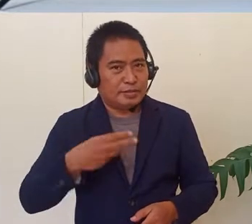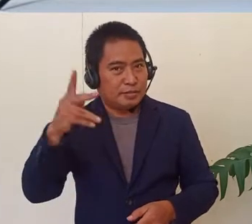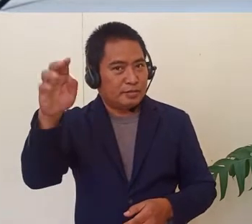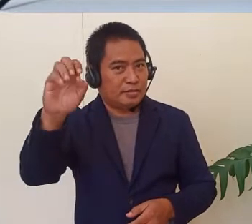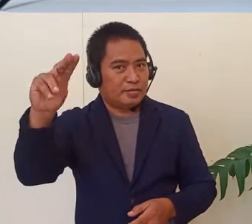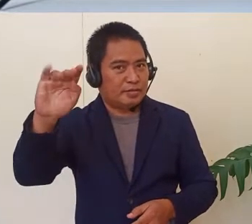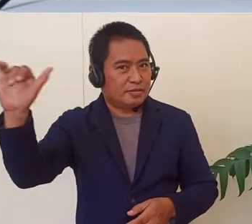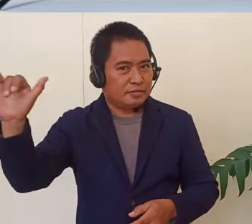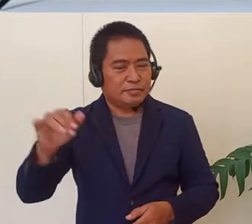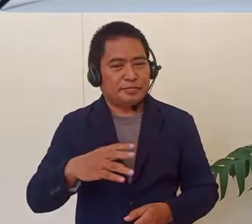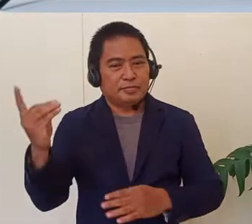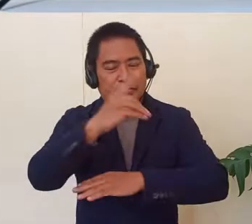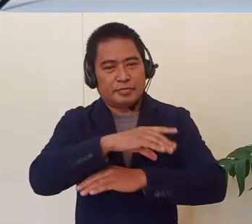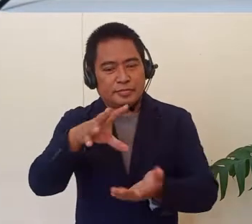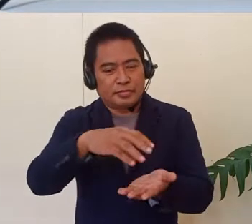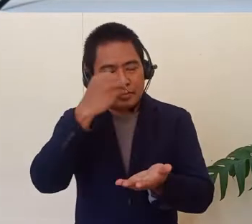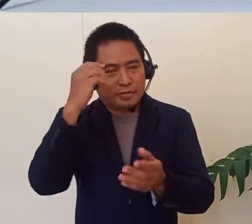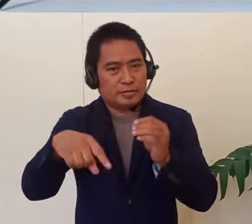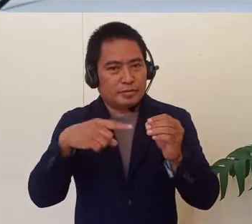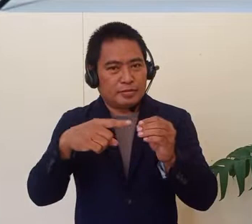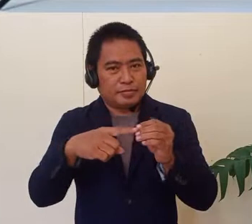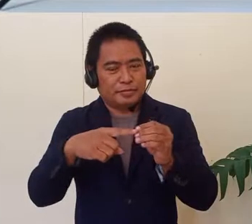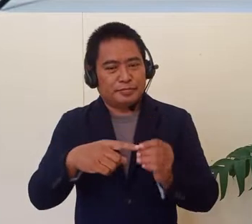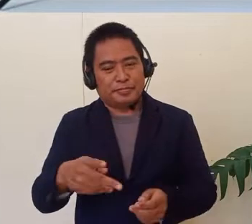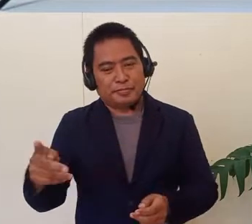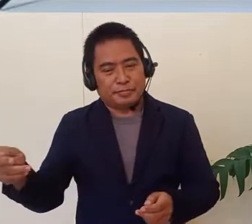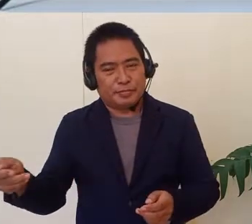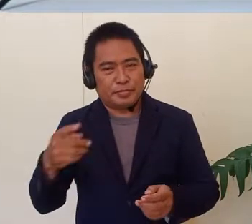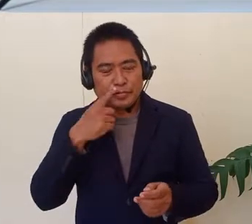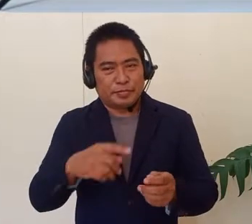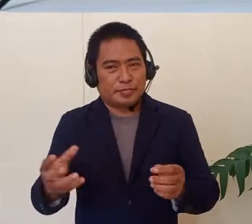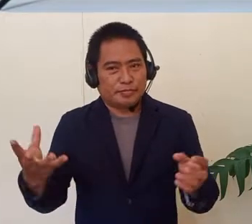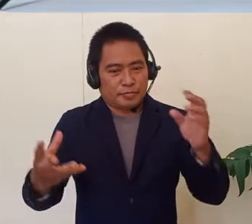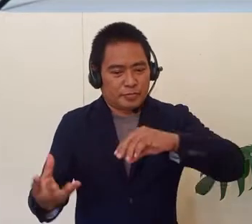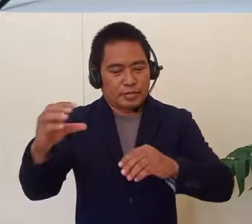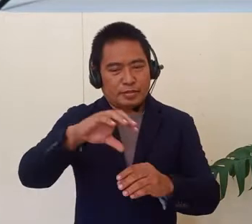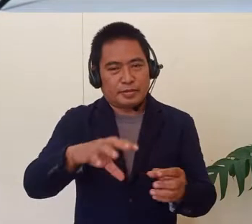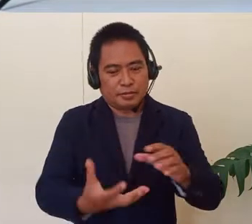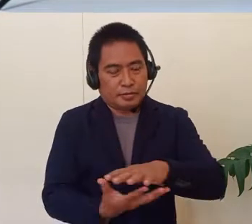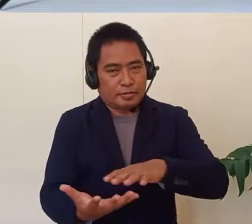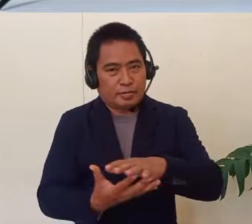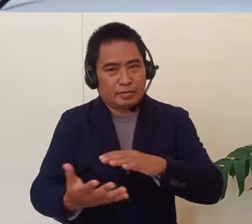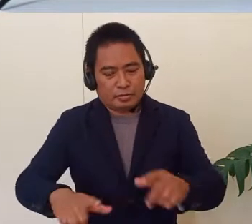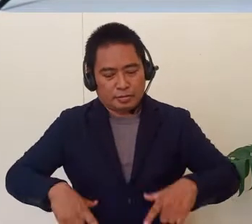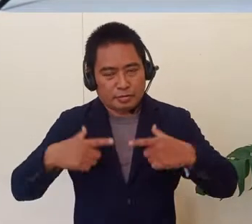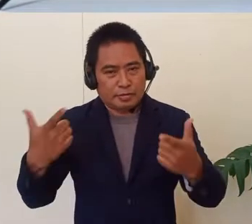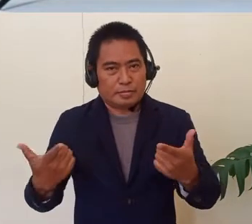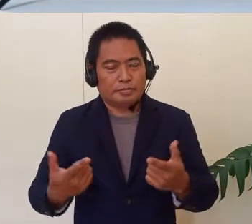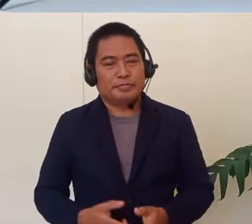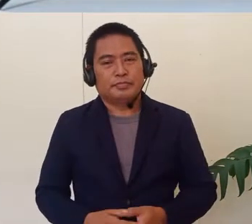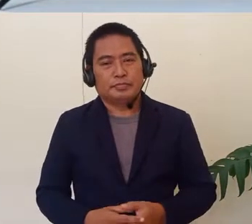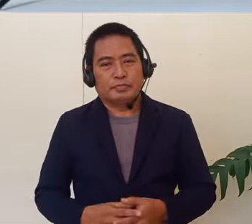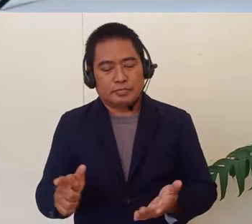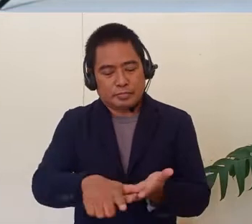pure substance and its importance in real-life situation. A lesson in Grade 7 Science, Quarter 1,